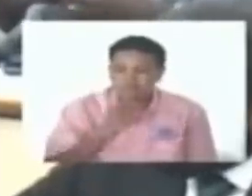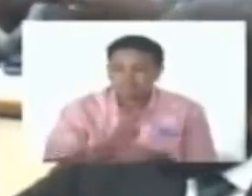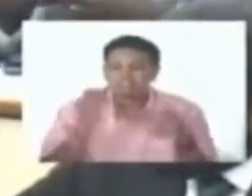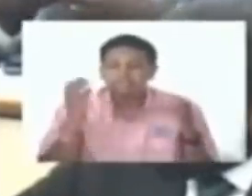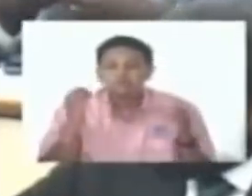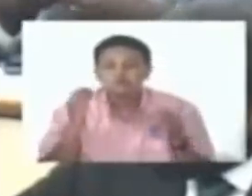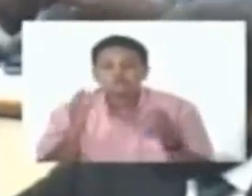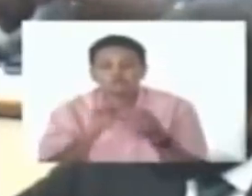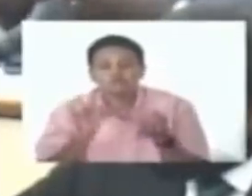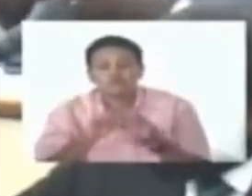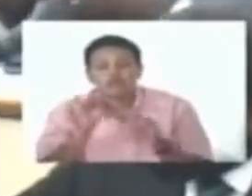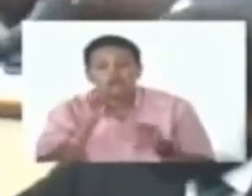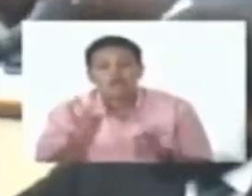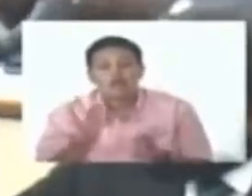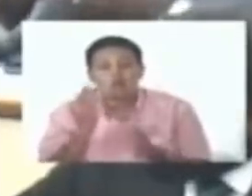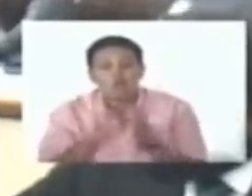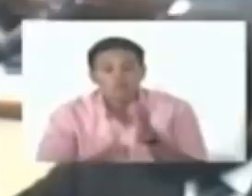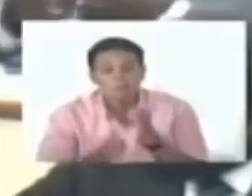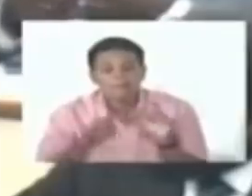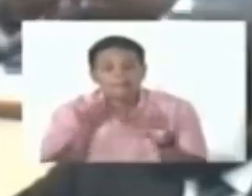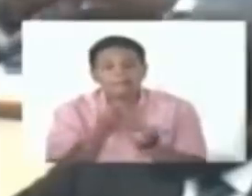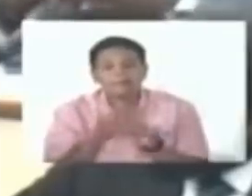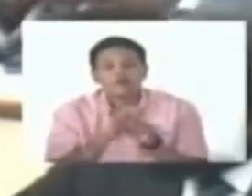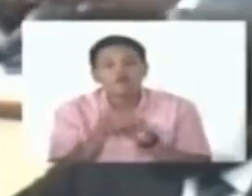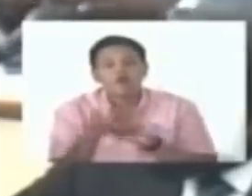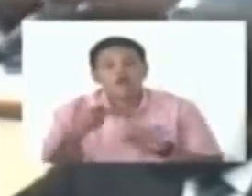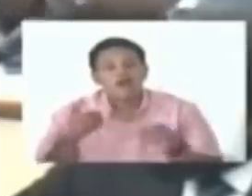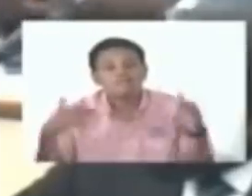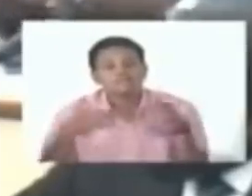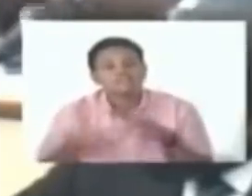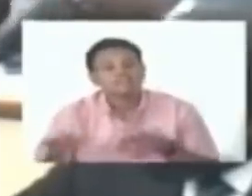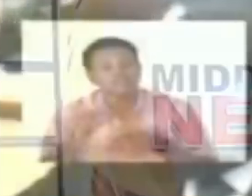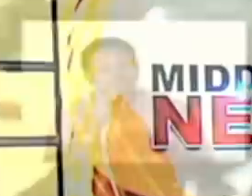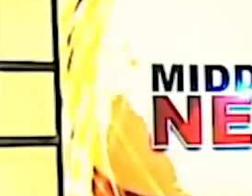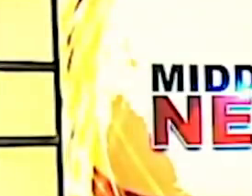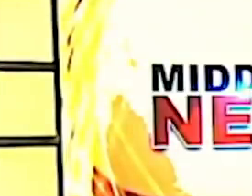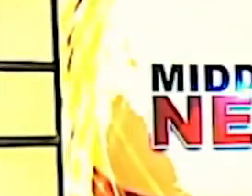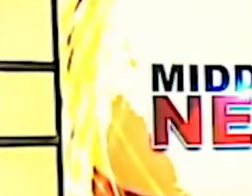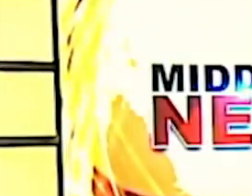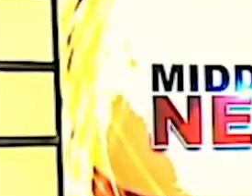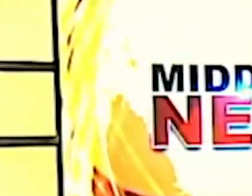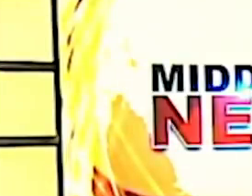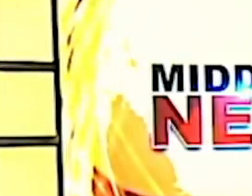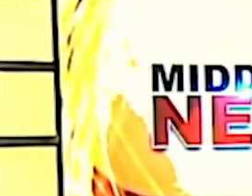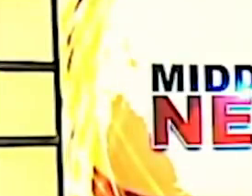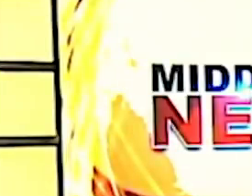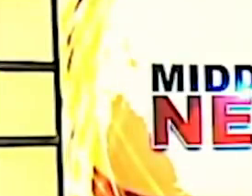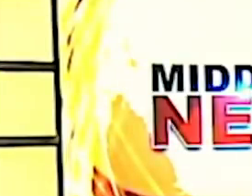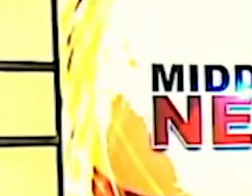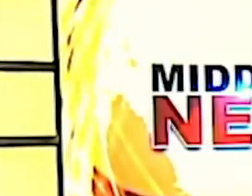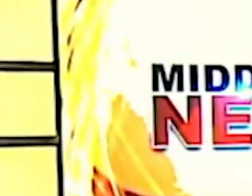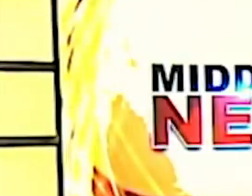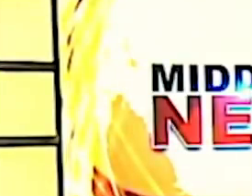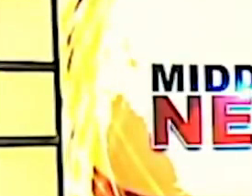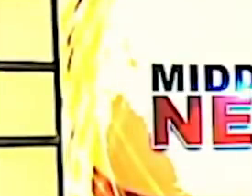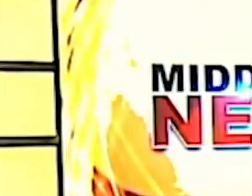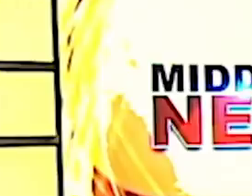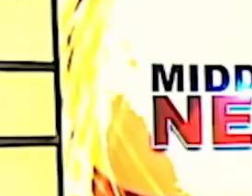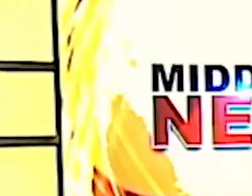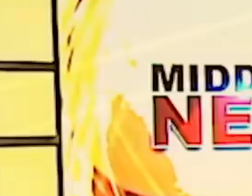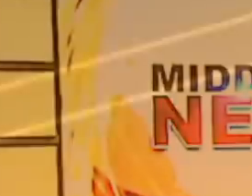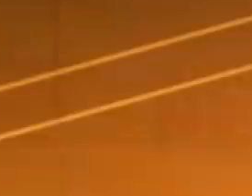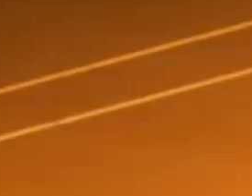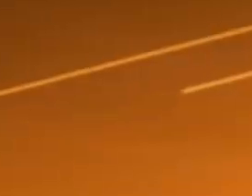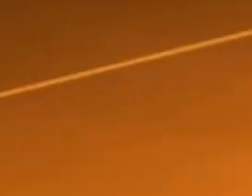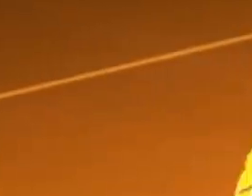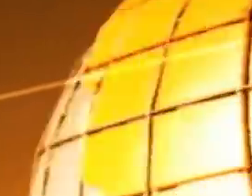be eligible to receive assistance from this special support package. And we now take a break on the Midday News. We'll be right back. Please stay with